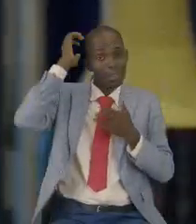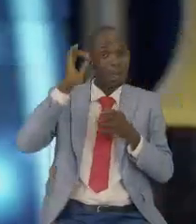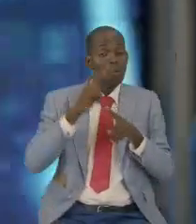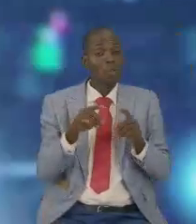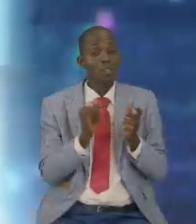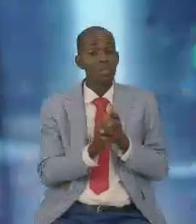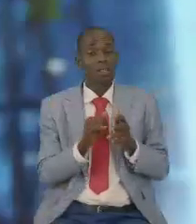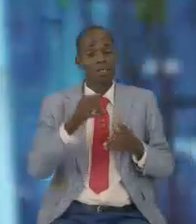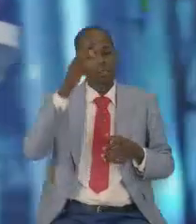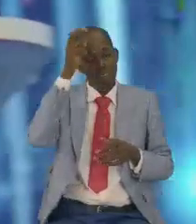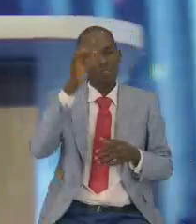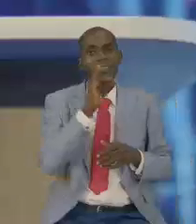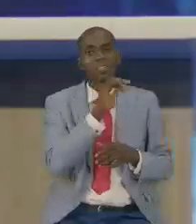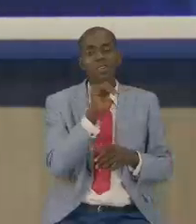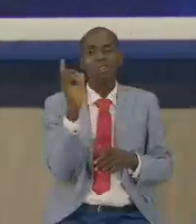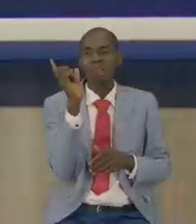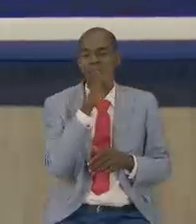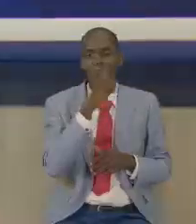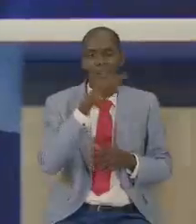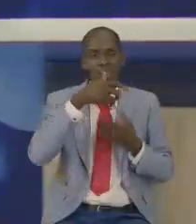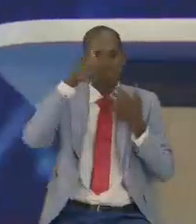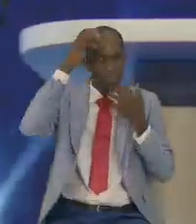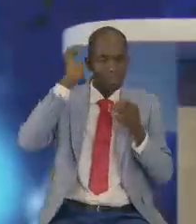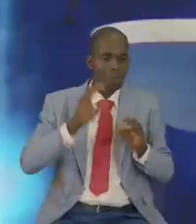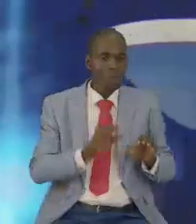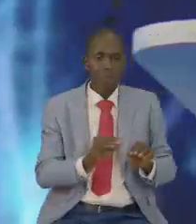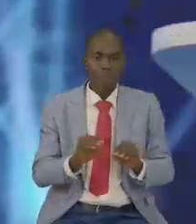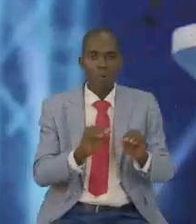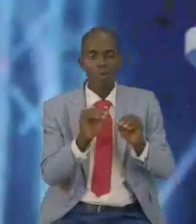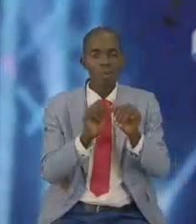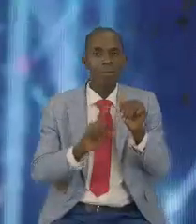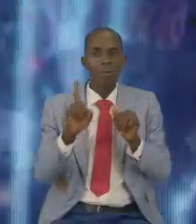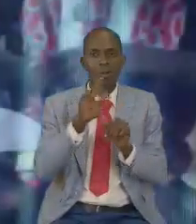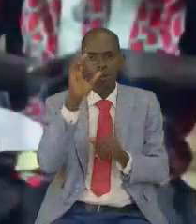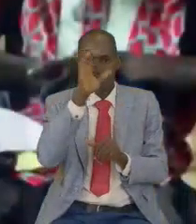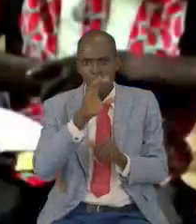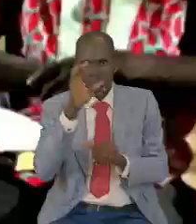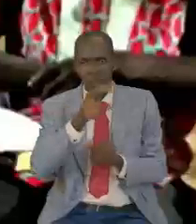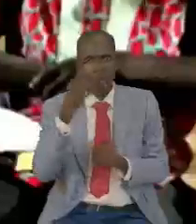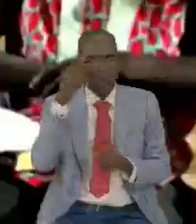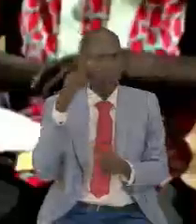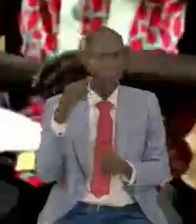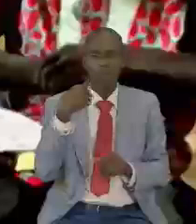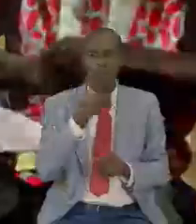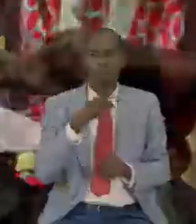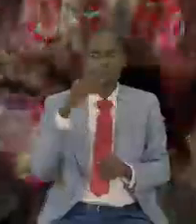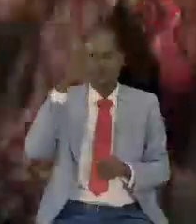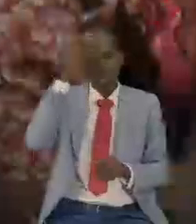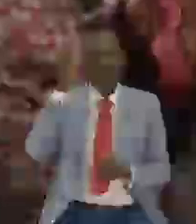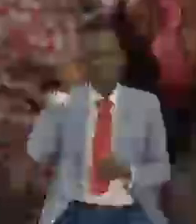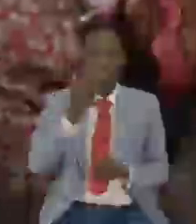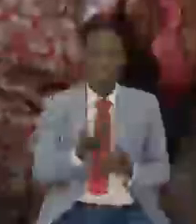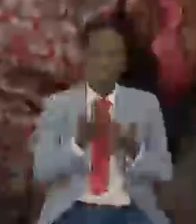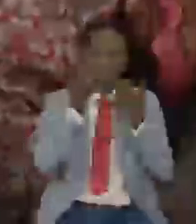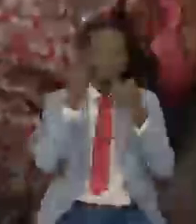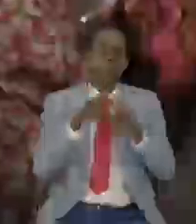going about, is looking for who he will devour. But you are not one of them anymore.